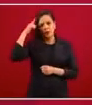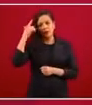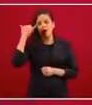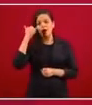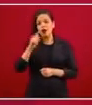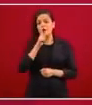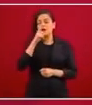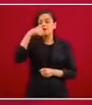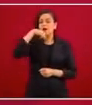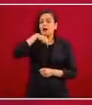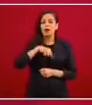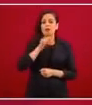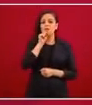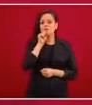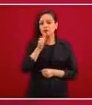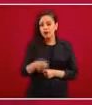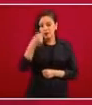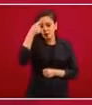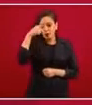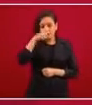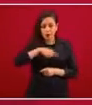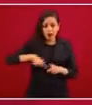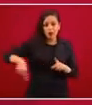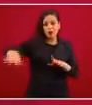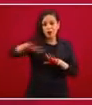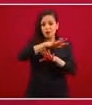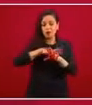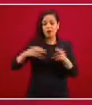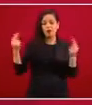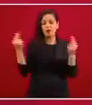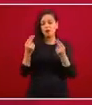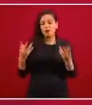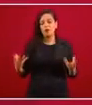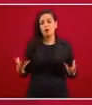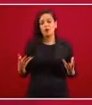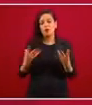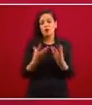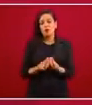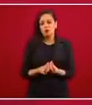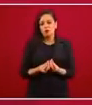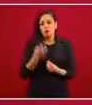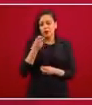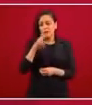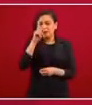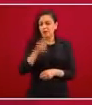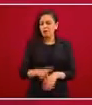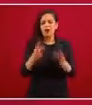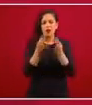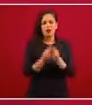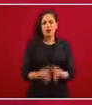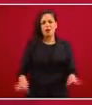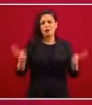epidemic. We need to maintain our mental quality and our spiritual quality to